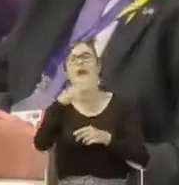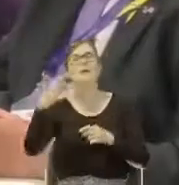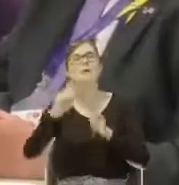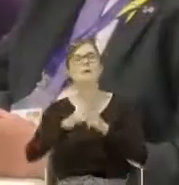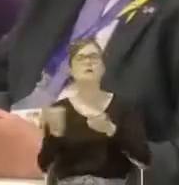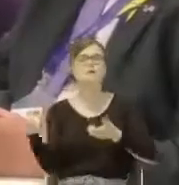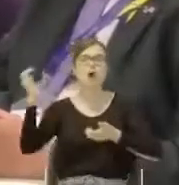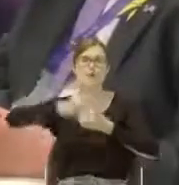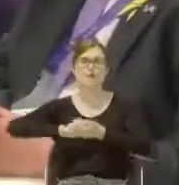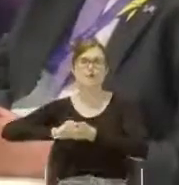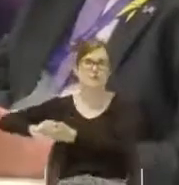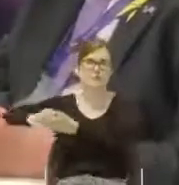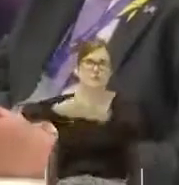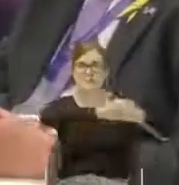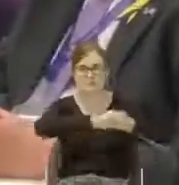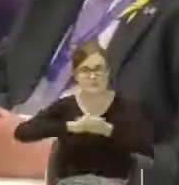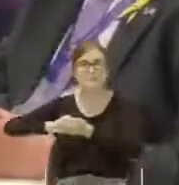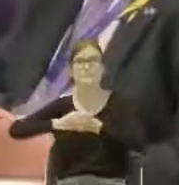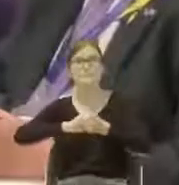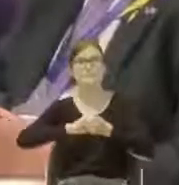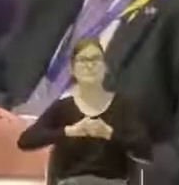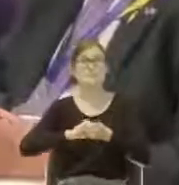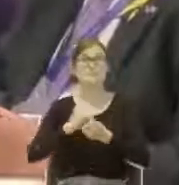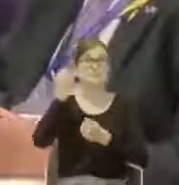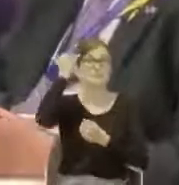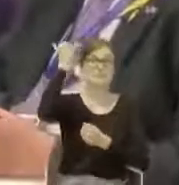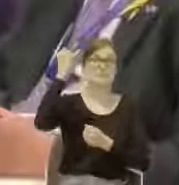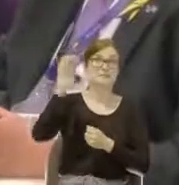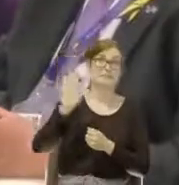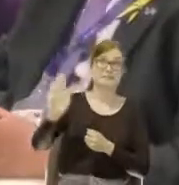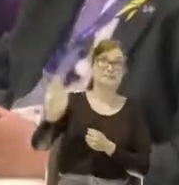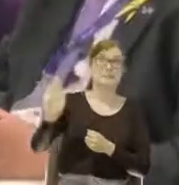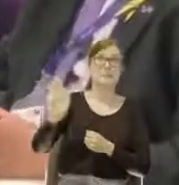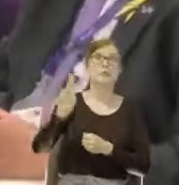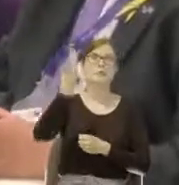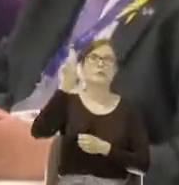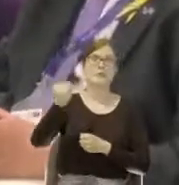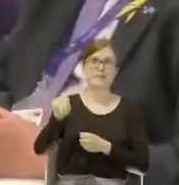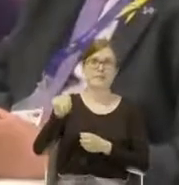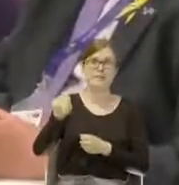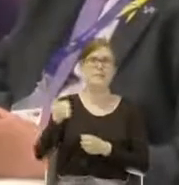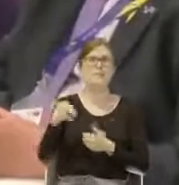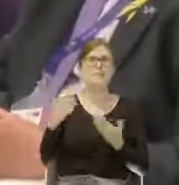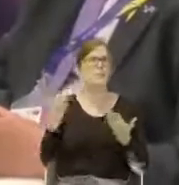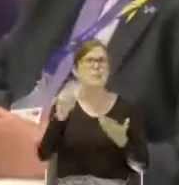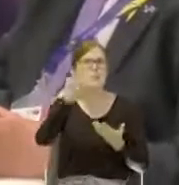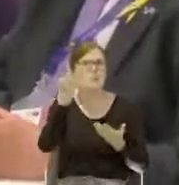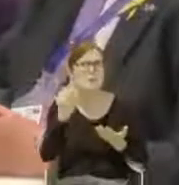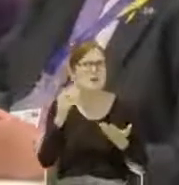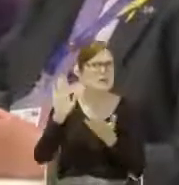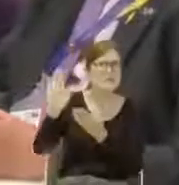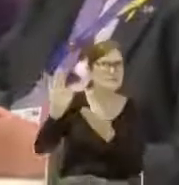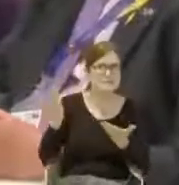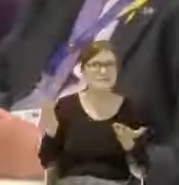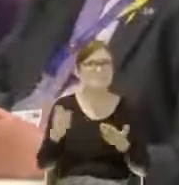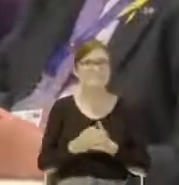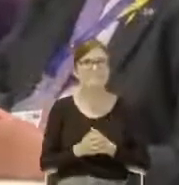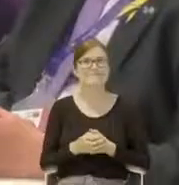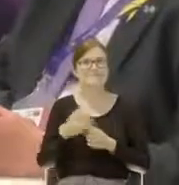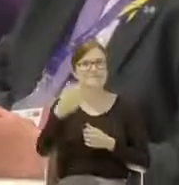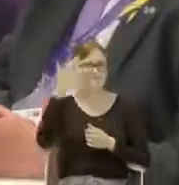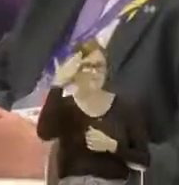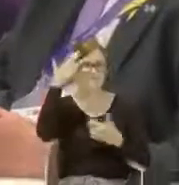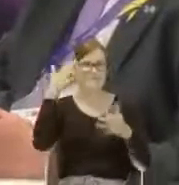Habitat, myself at the moment now, is the permanent chair of this Local 20 Coalition, together with the co-chair of UNDP